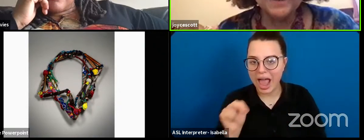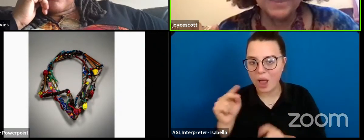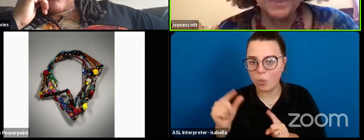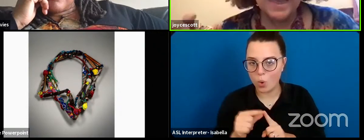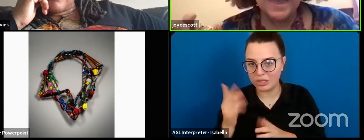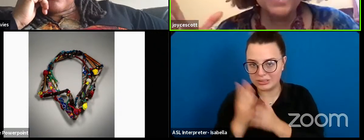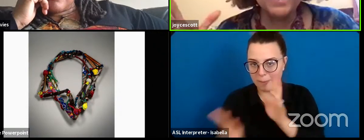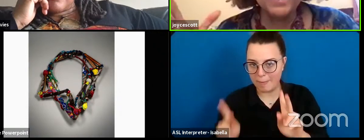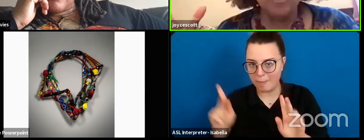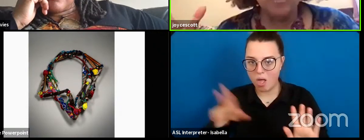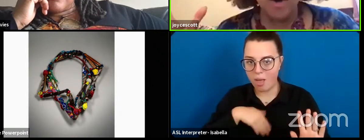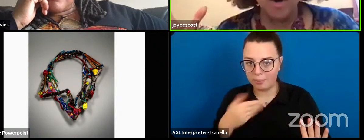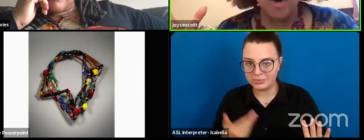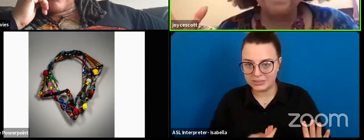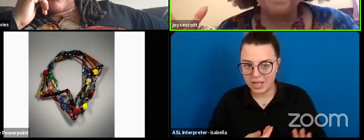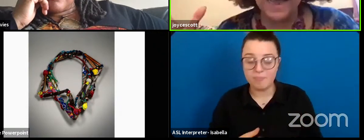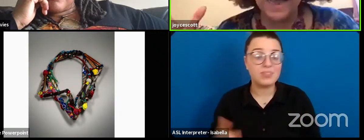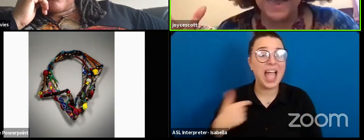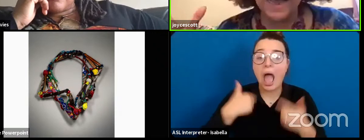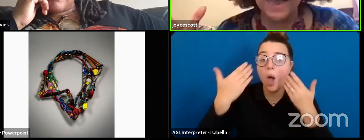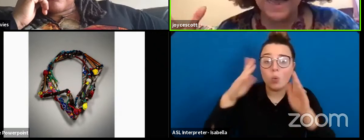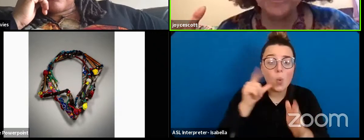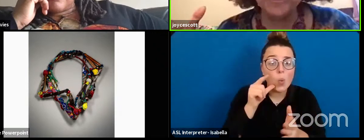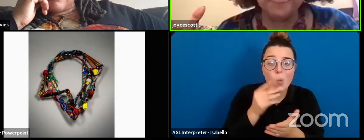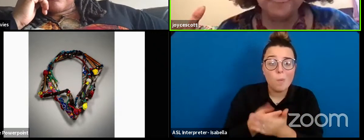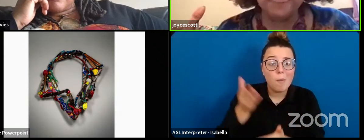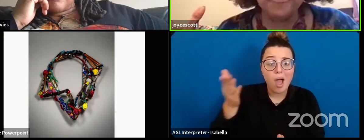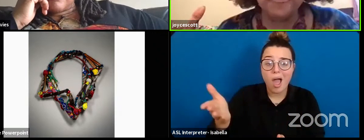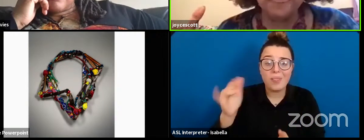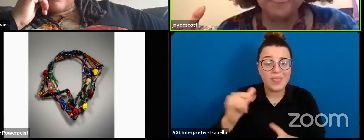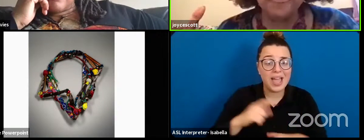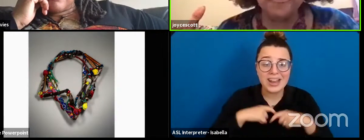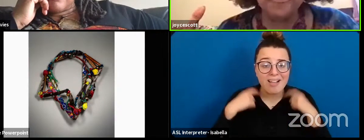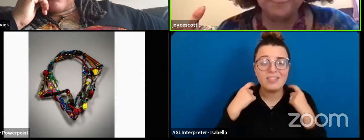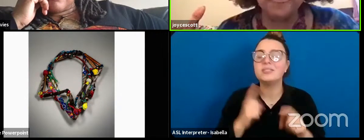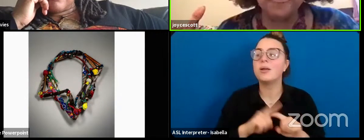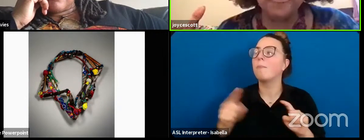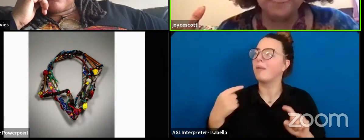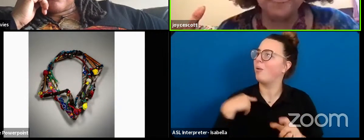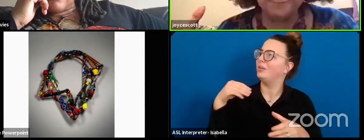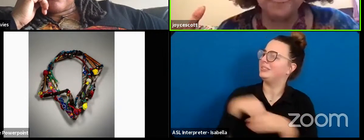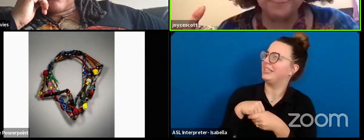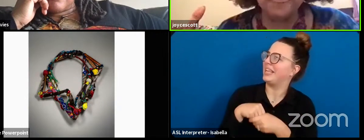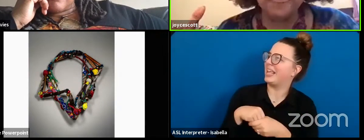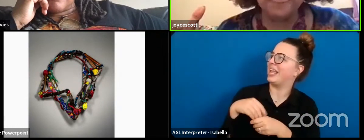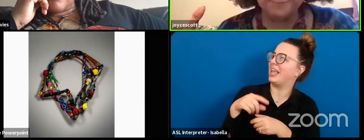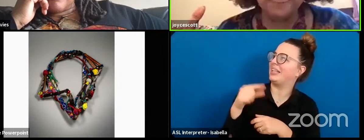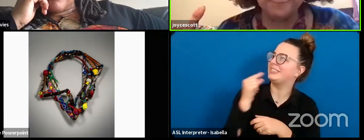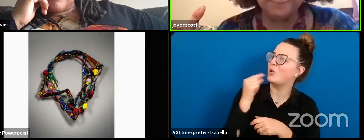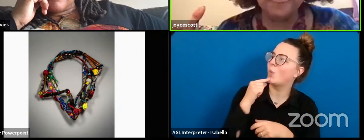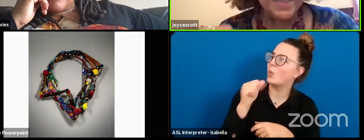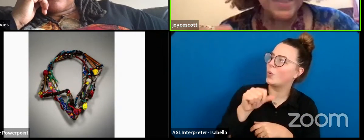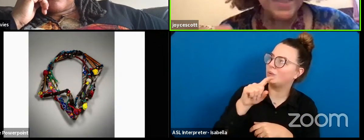And I didn't even know who bought it, but I was doing a residency in San Antonio, Texas.